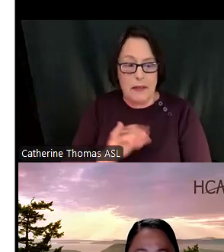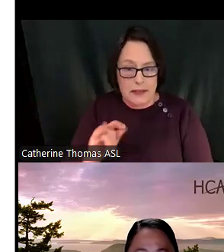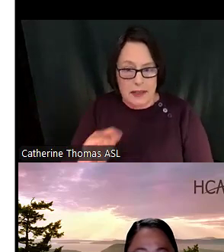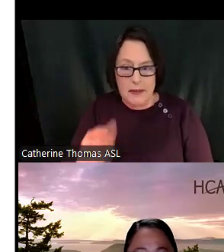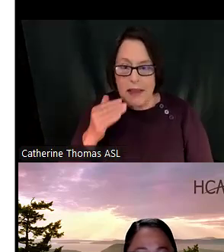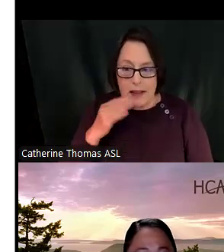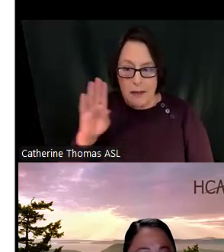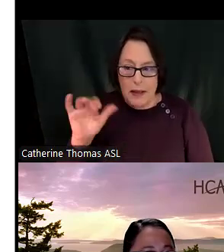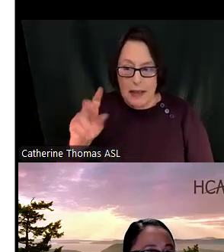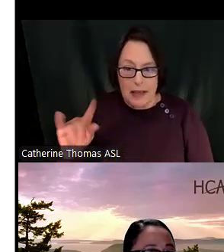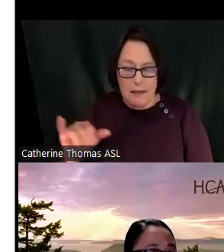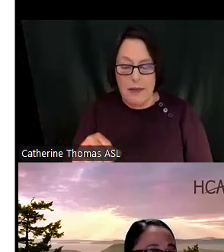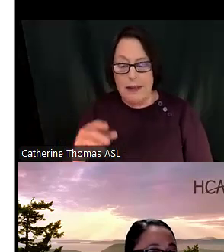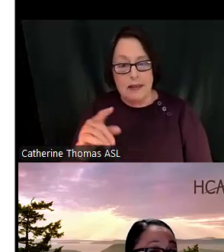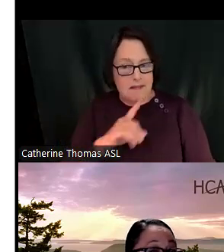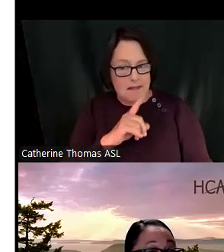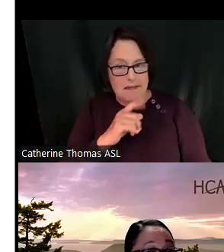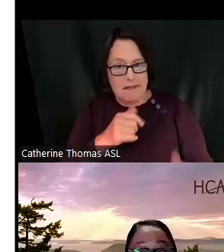Thank you, Becky. Yeah, no problem.